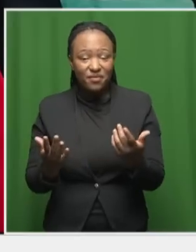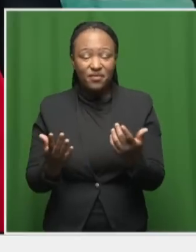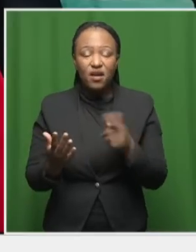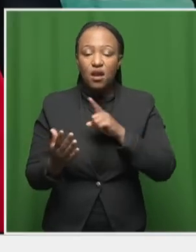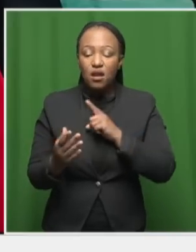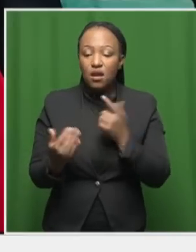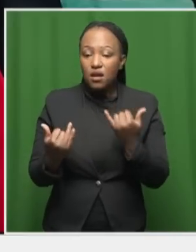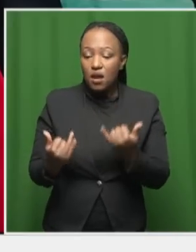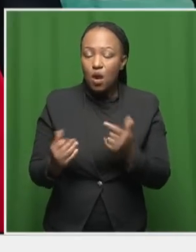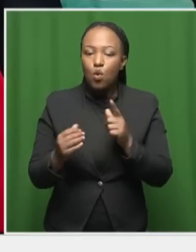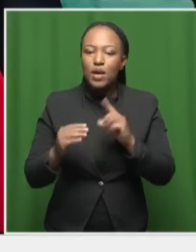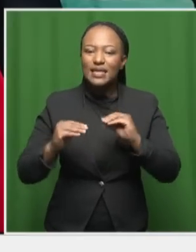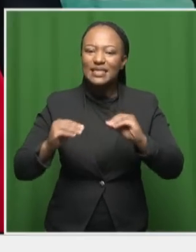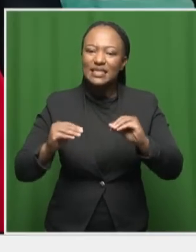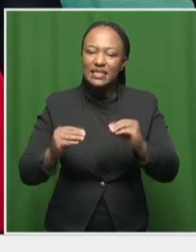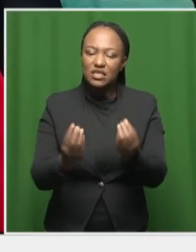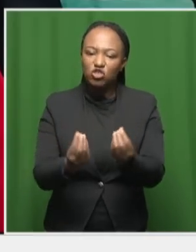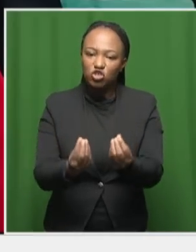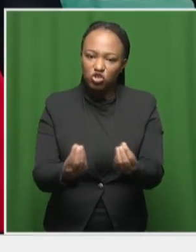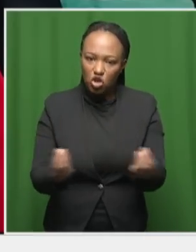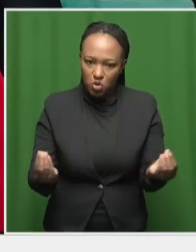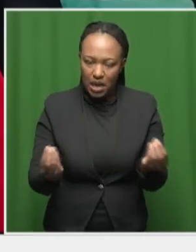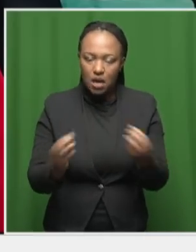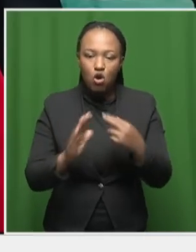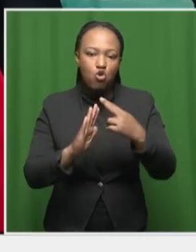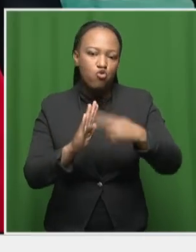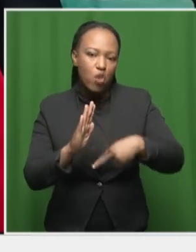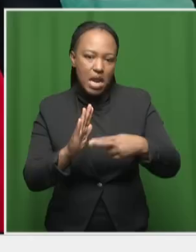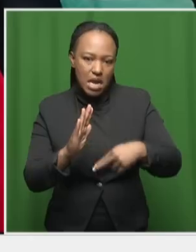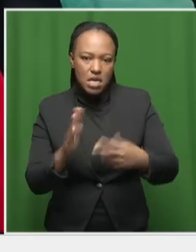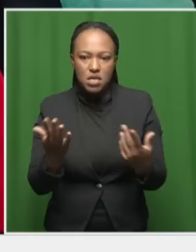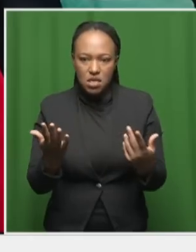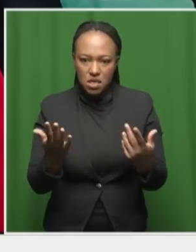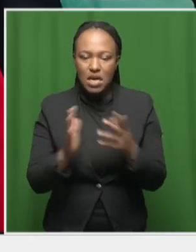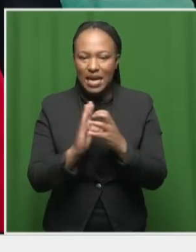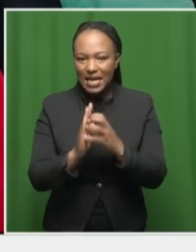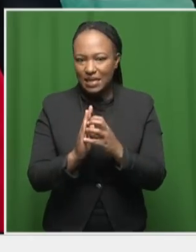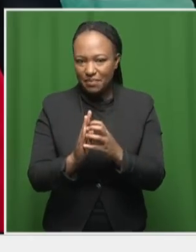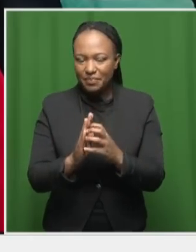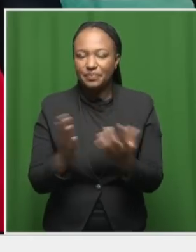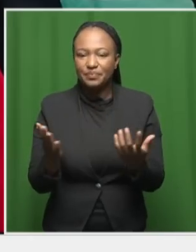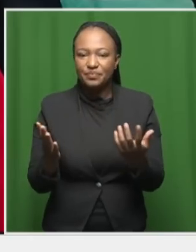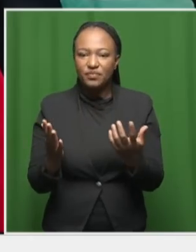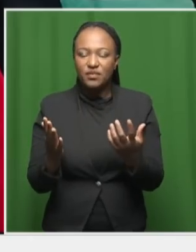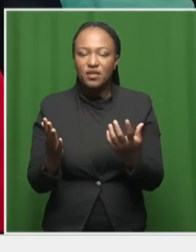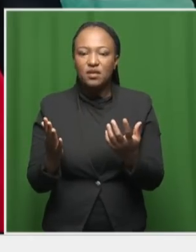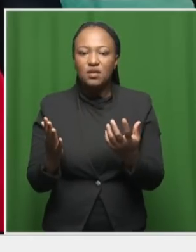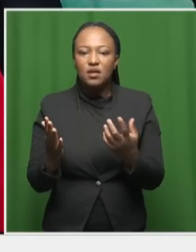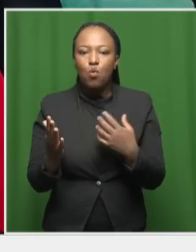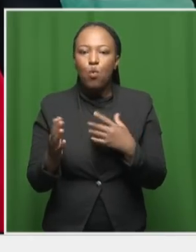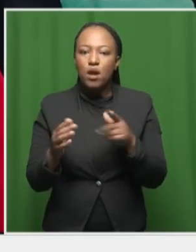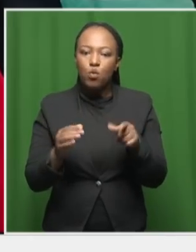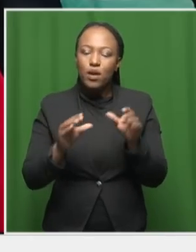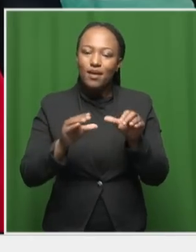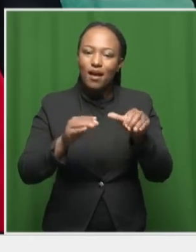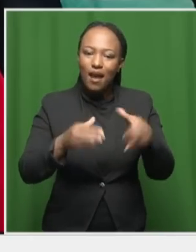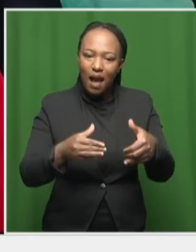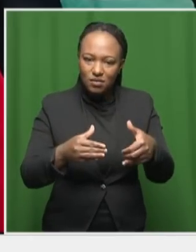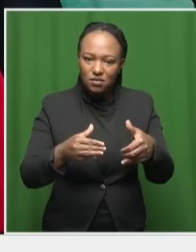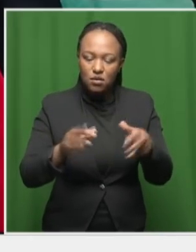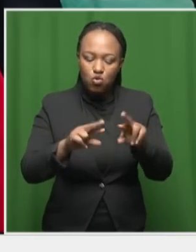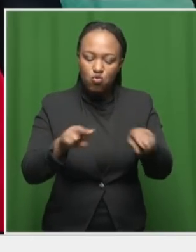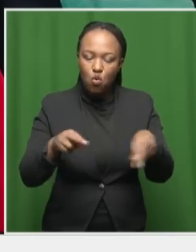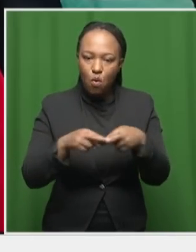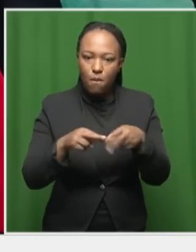comes to teaching children how to read, for example, when we come down to classroom level and how